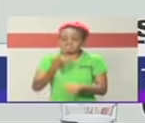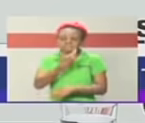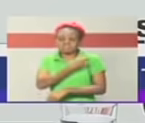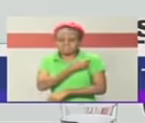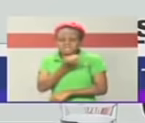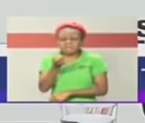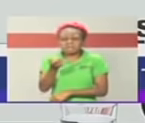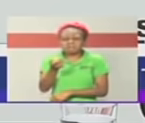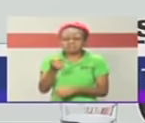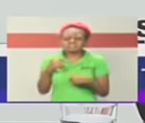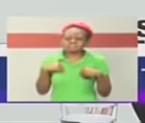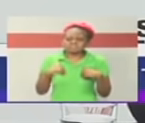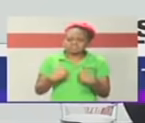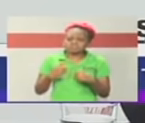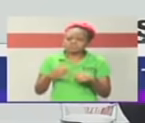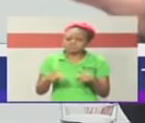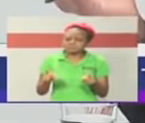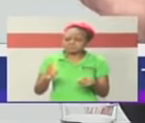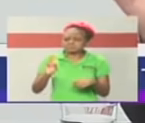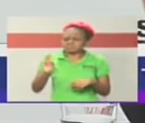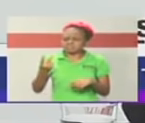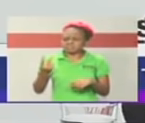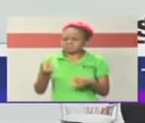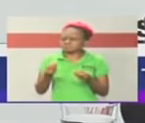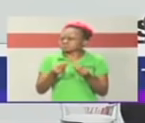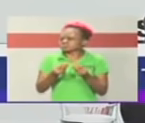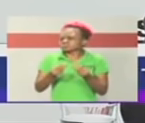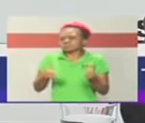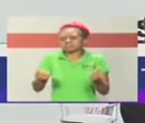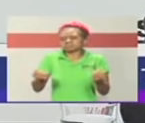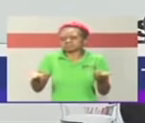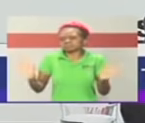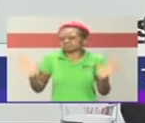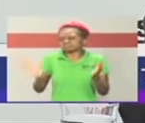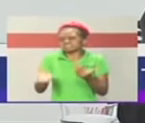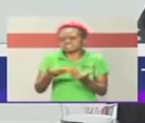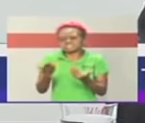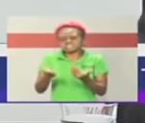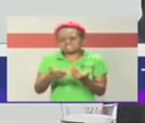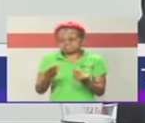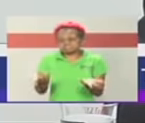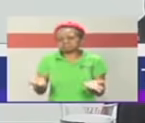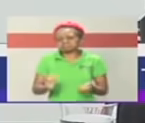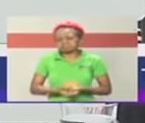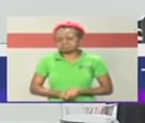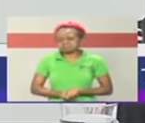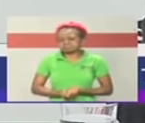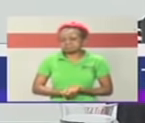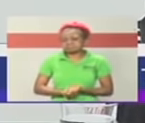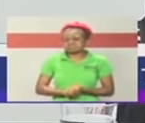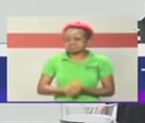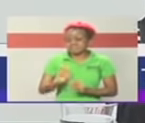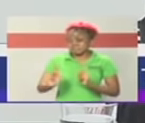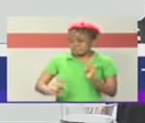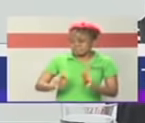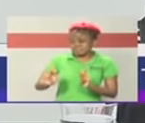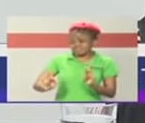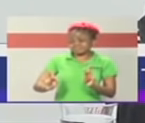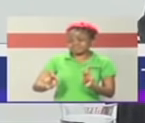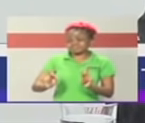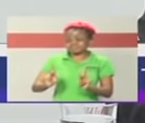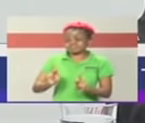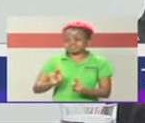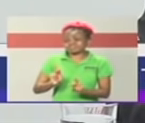but generally your second dose, it's much easier. People are reporting much less side effects